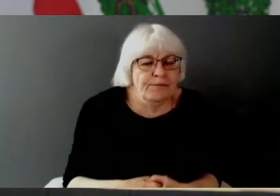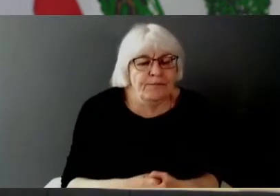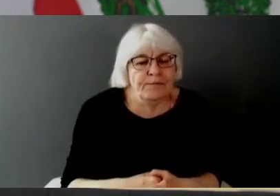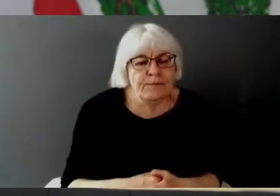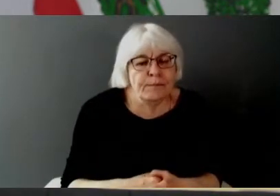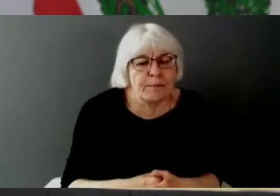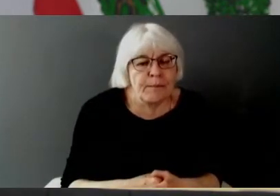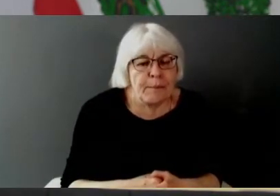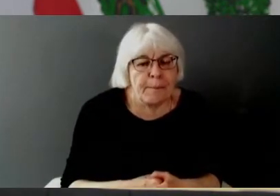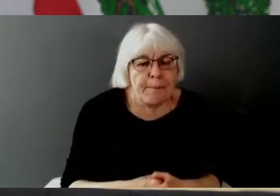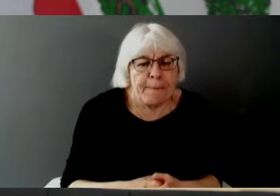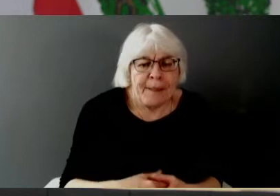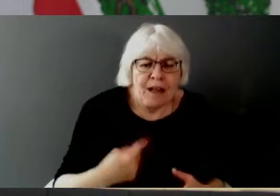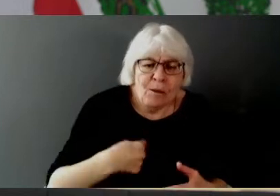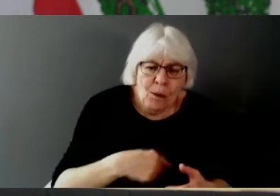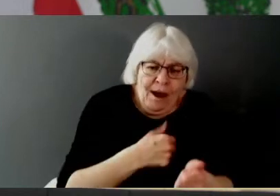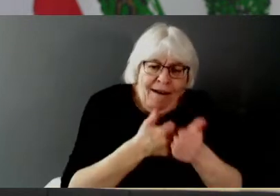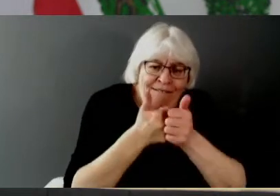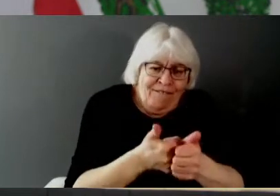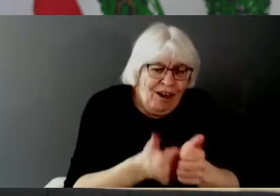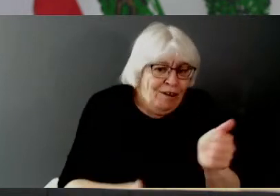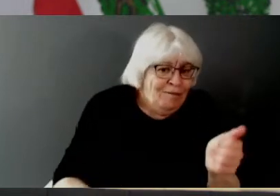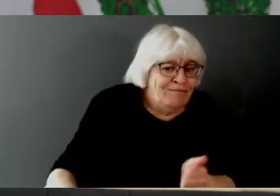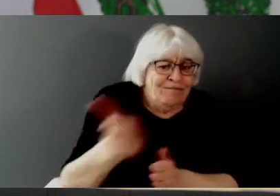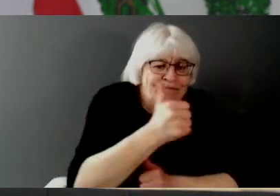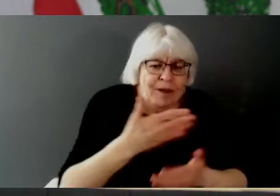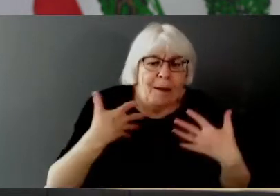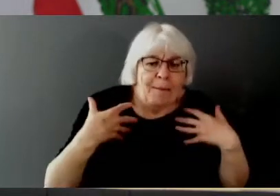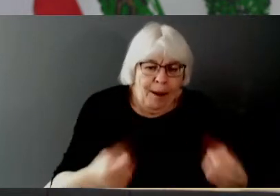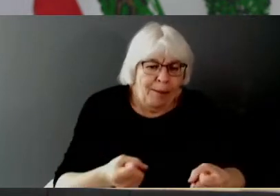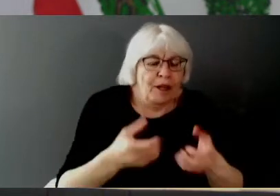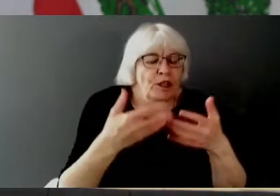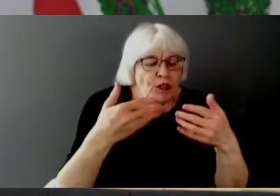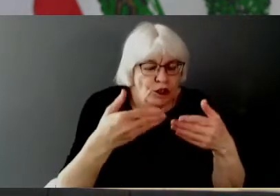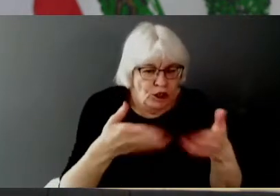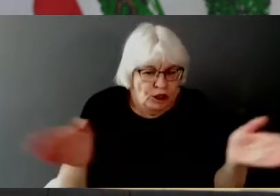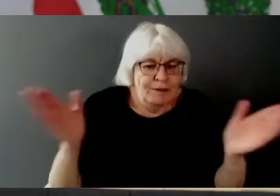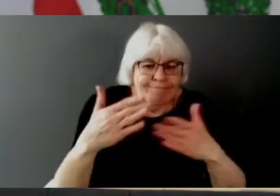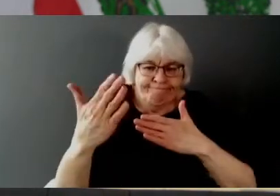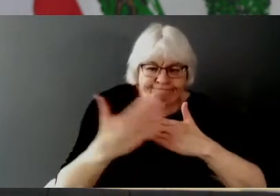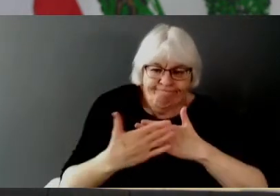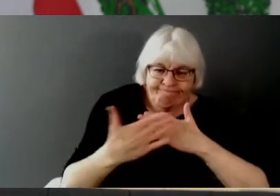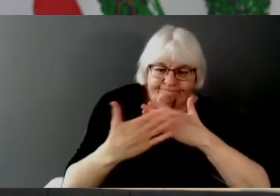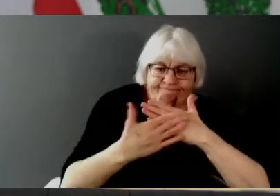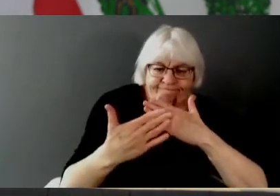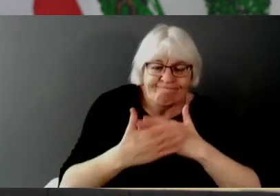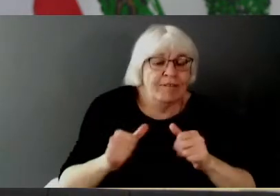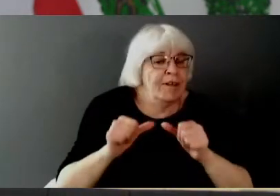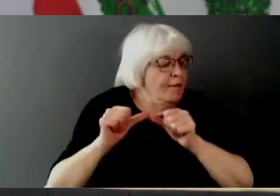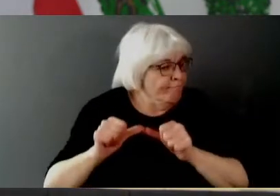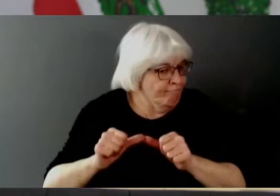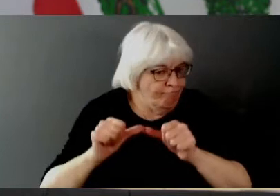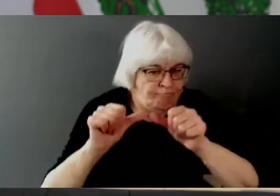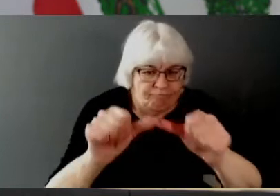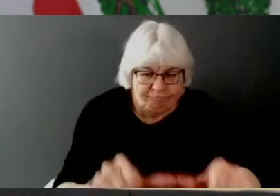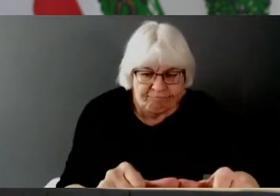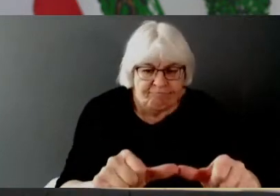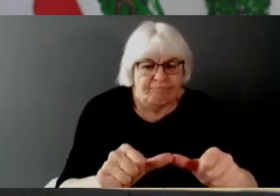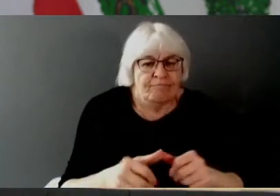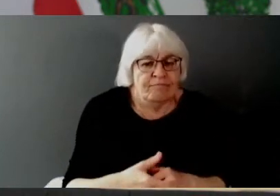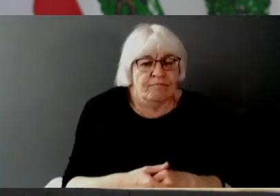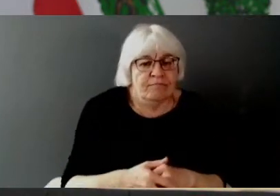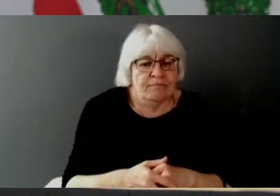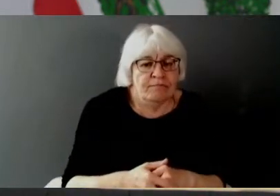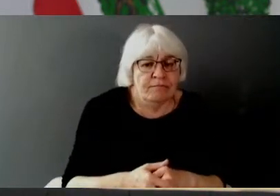Office's guidance, and with our dosing allocation of vaccine to continue completing the first dose in all long-term care